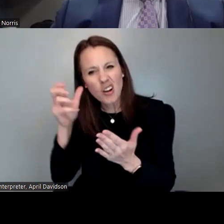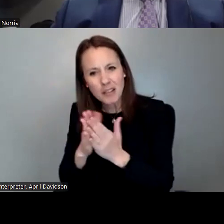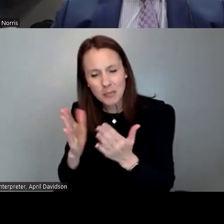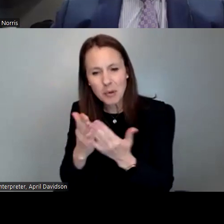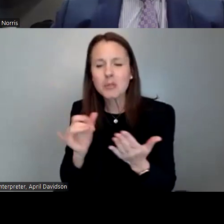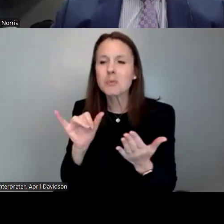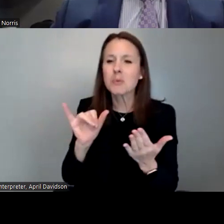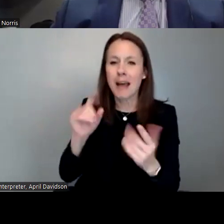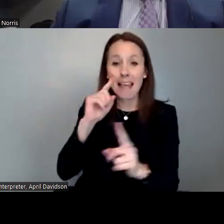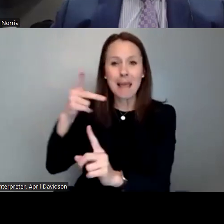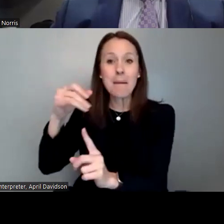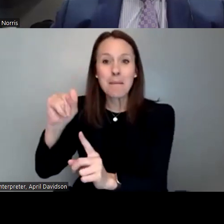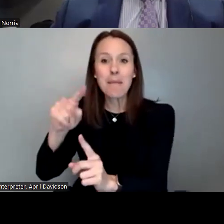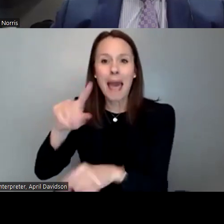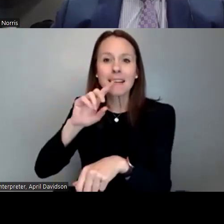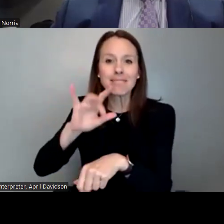as well,